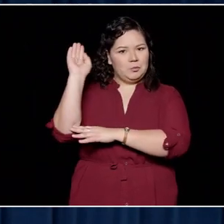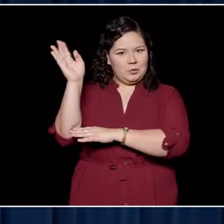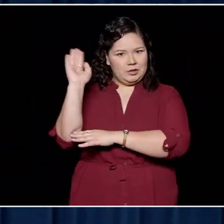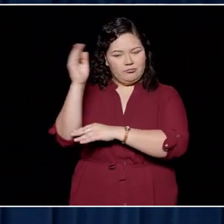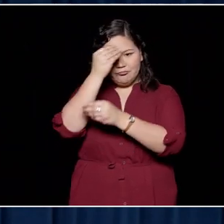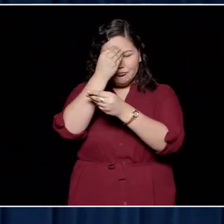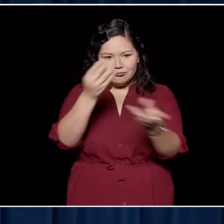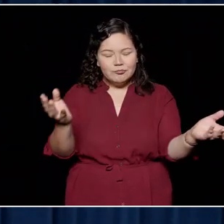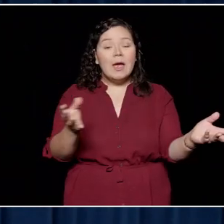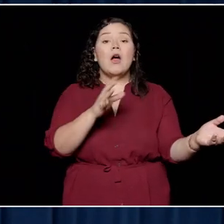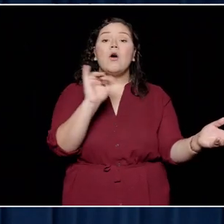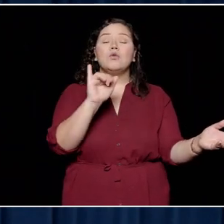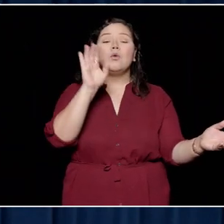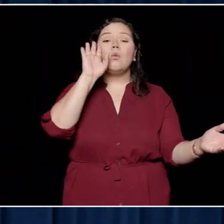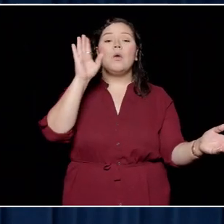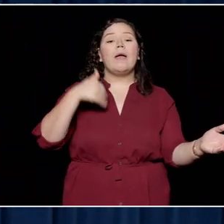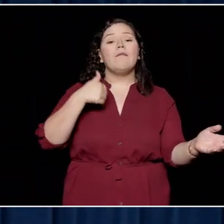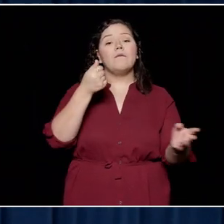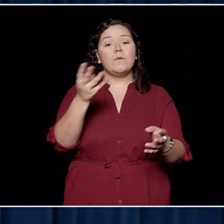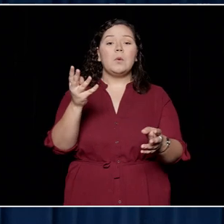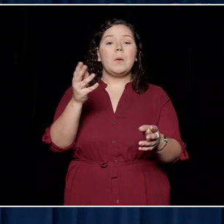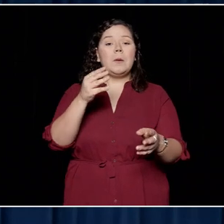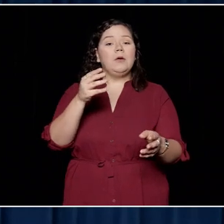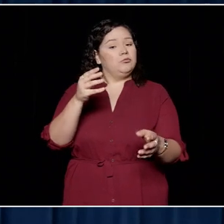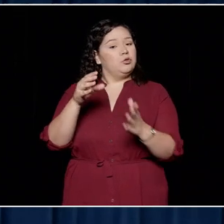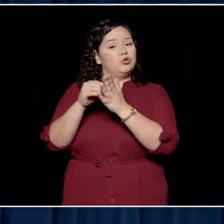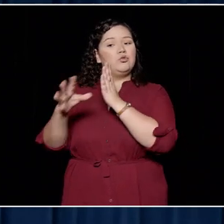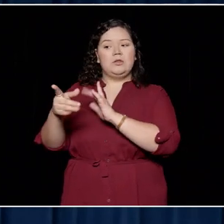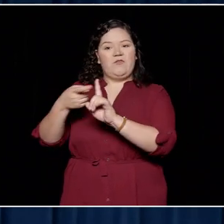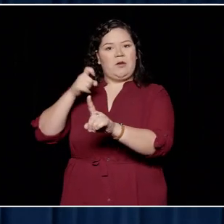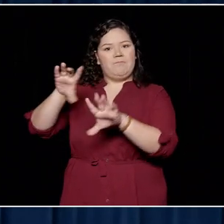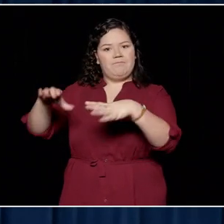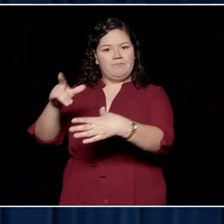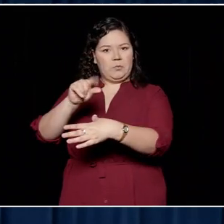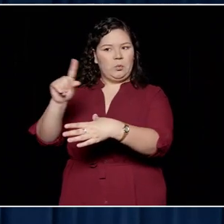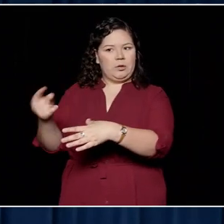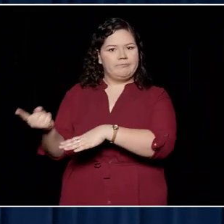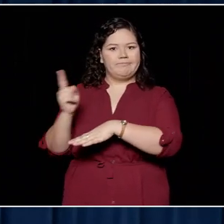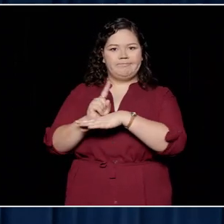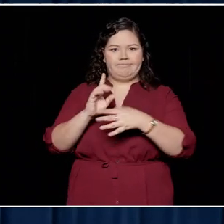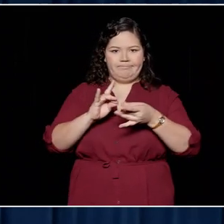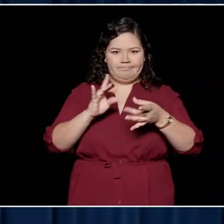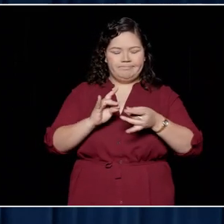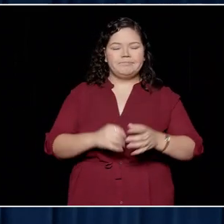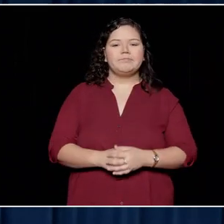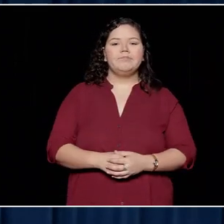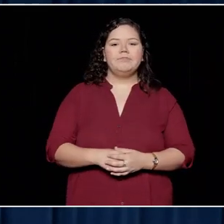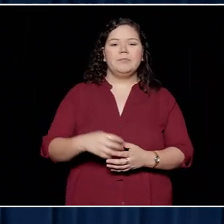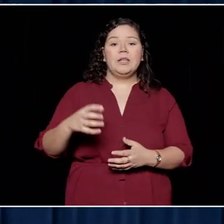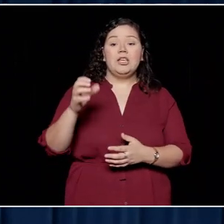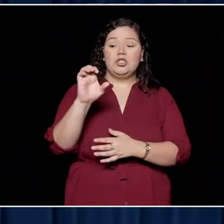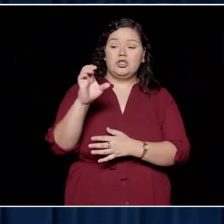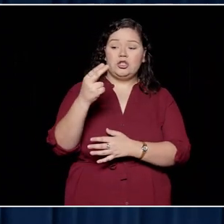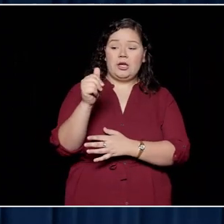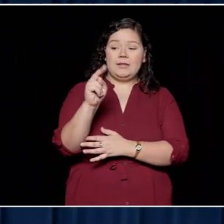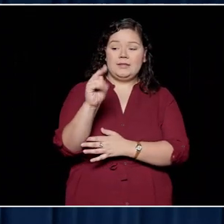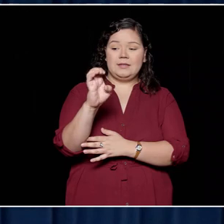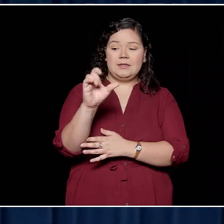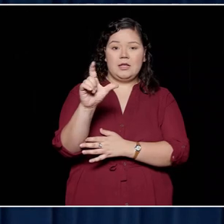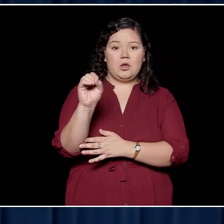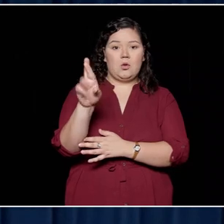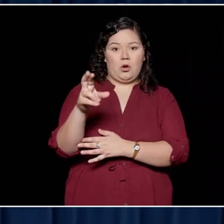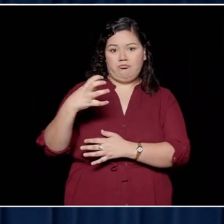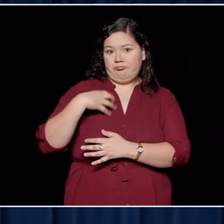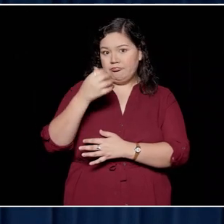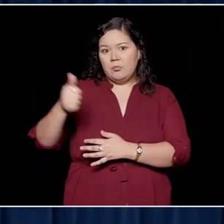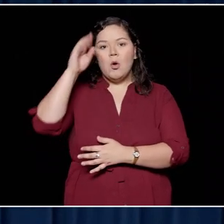you'll hear from members of the graduating class. The chancellor will cover the most important part,